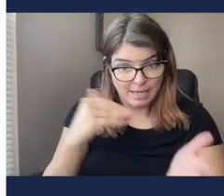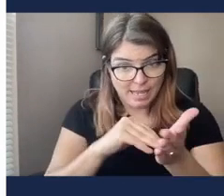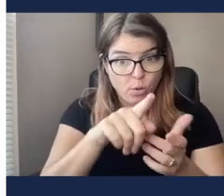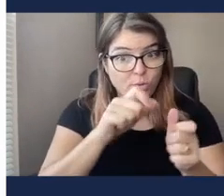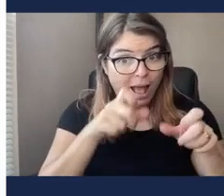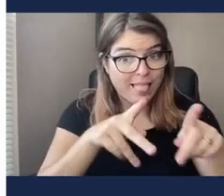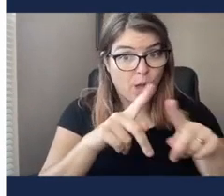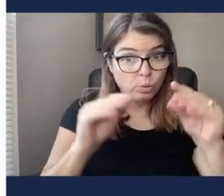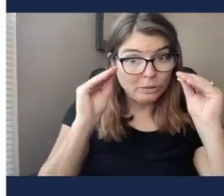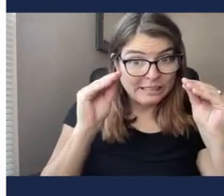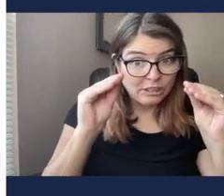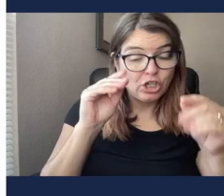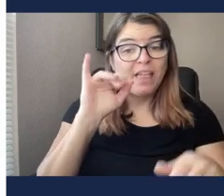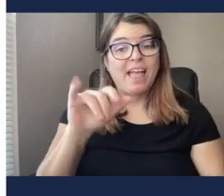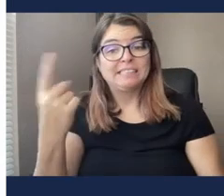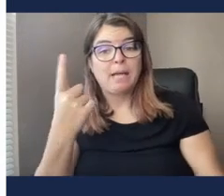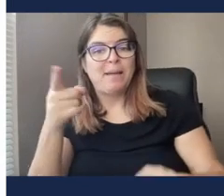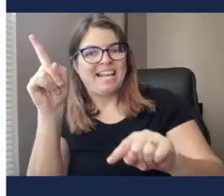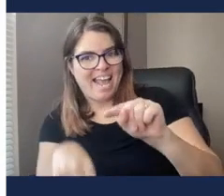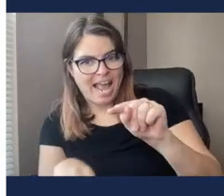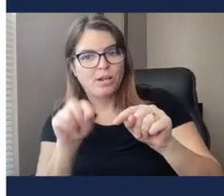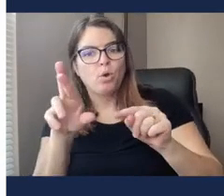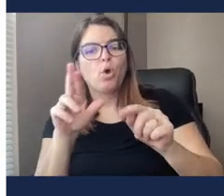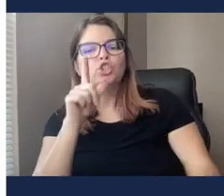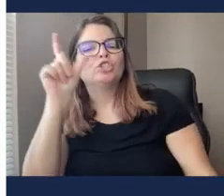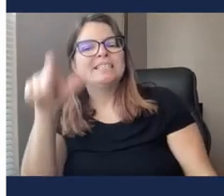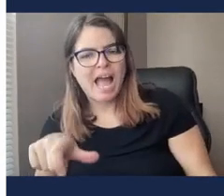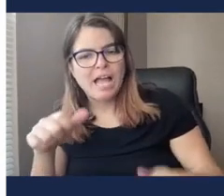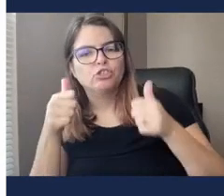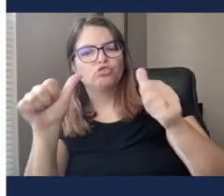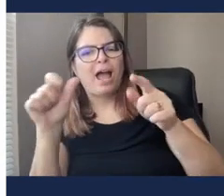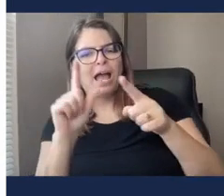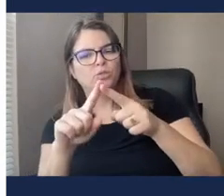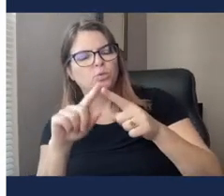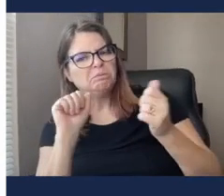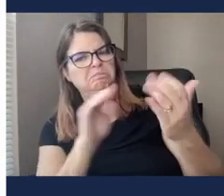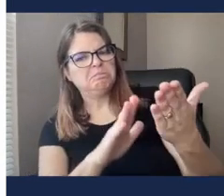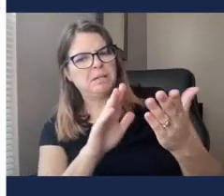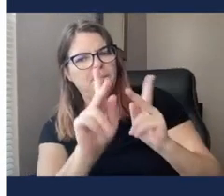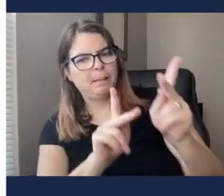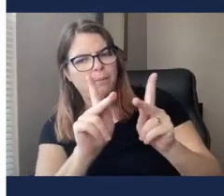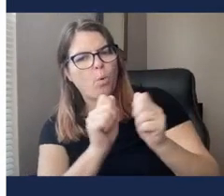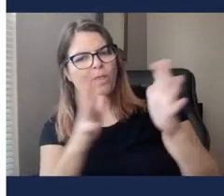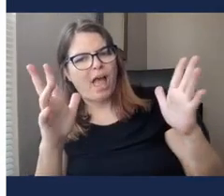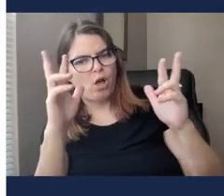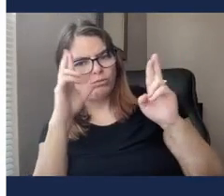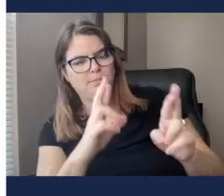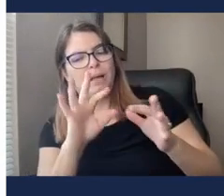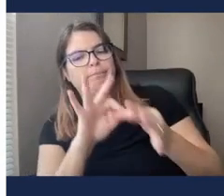that anyone cannot or should not attempt to treat others without respect to race or